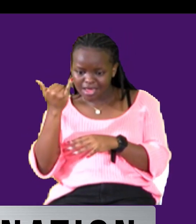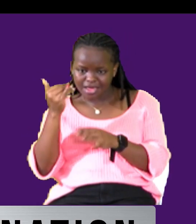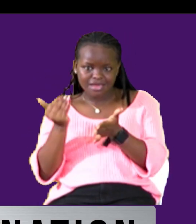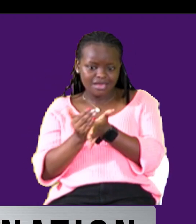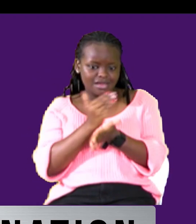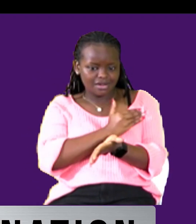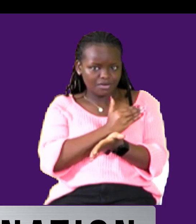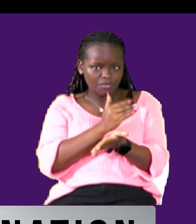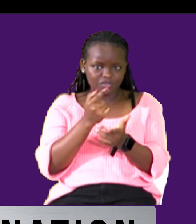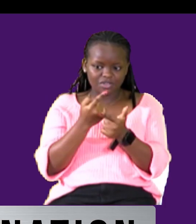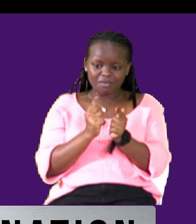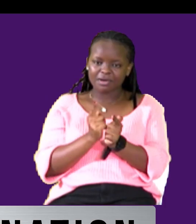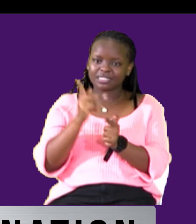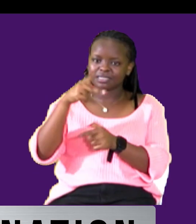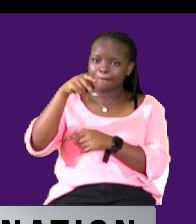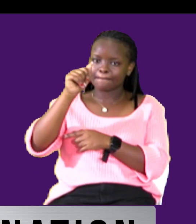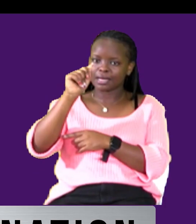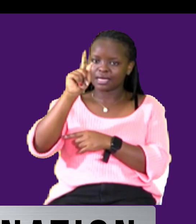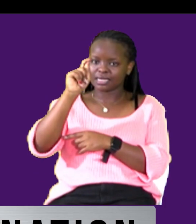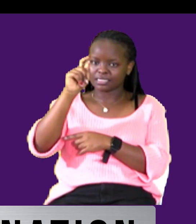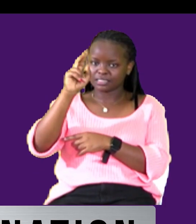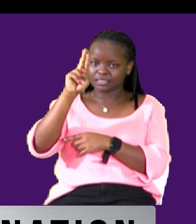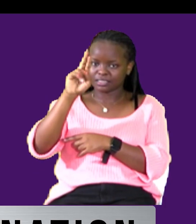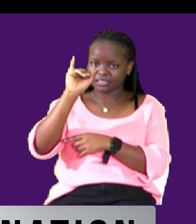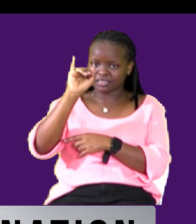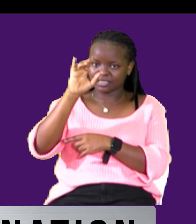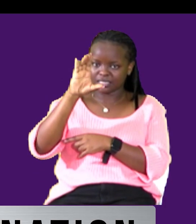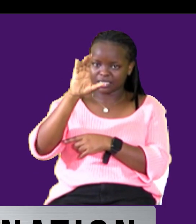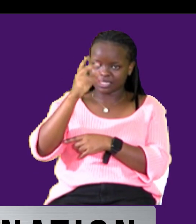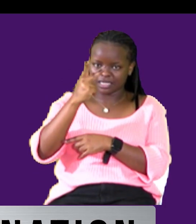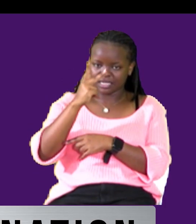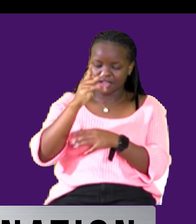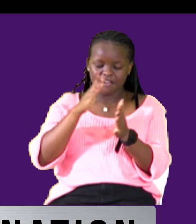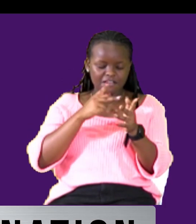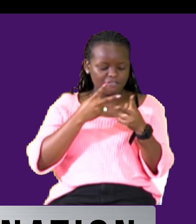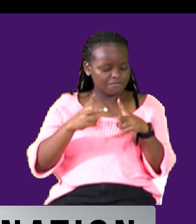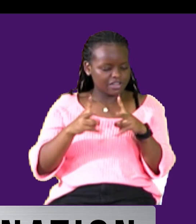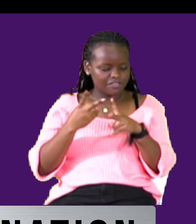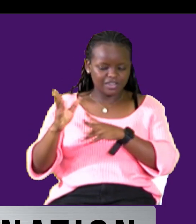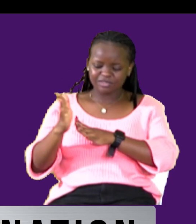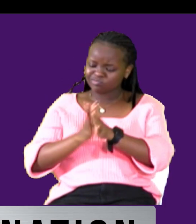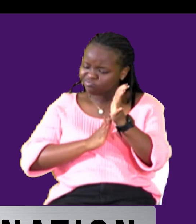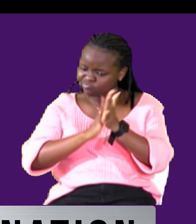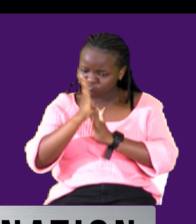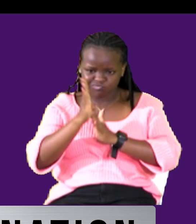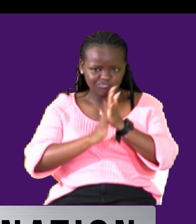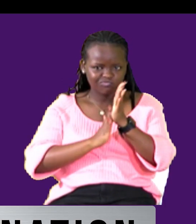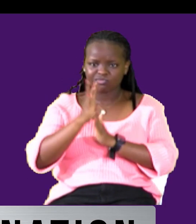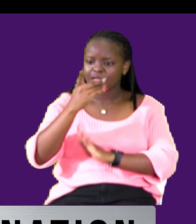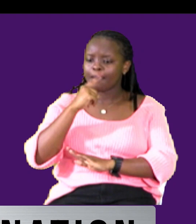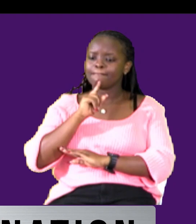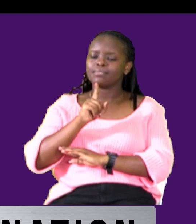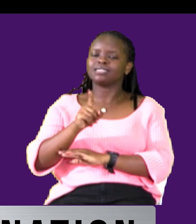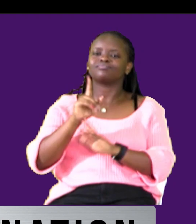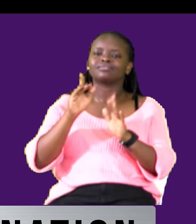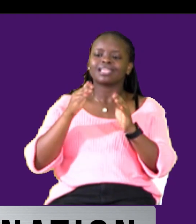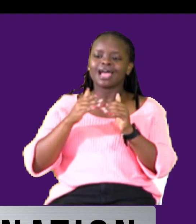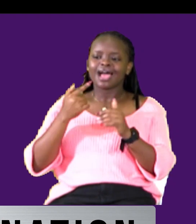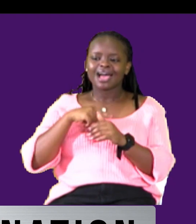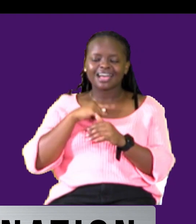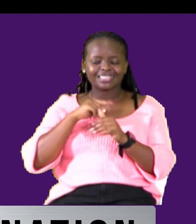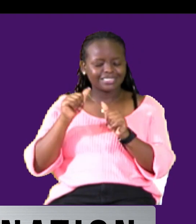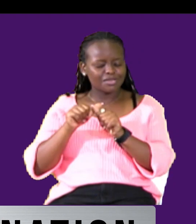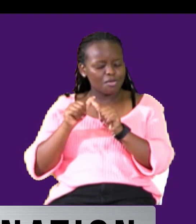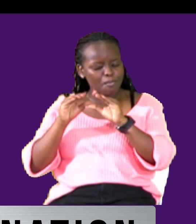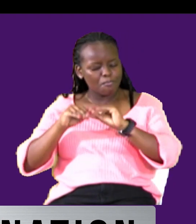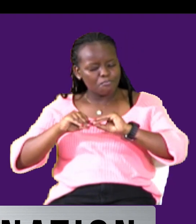Patrick was such a vibrant young man, and we were headed places with that department. We will miss him big